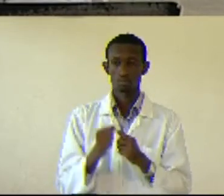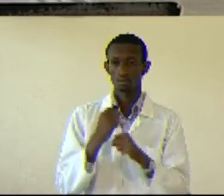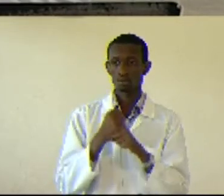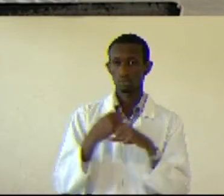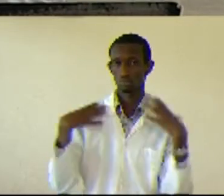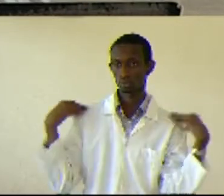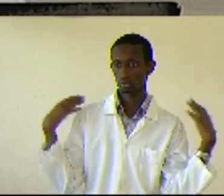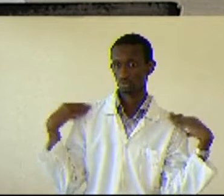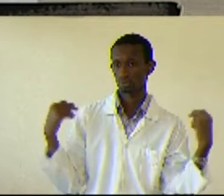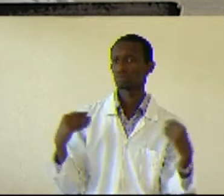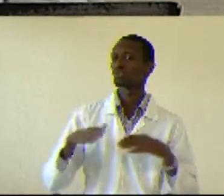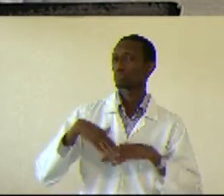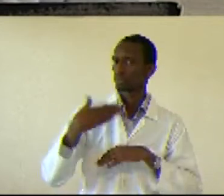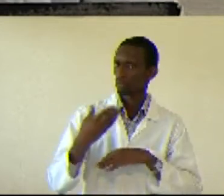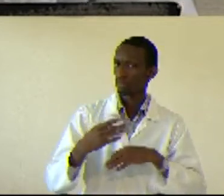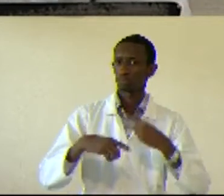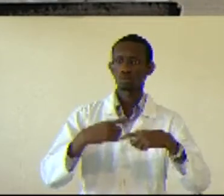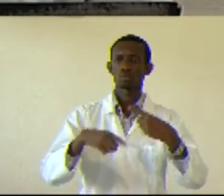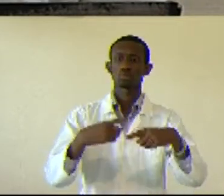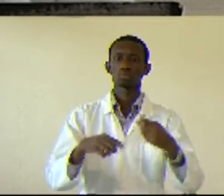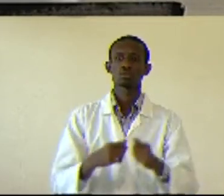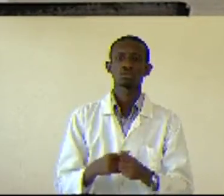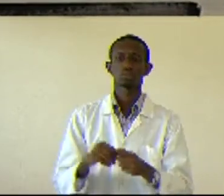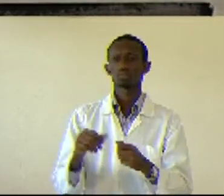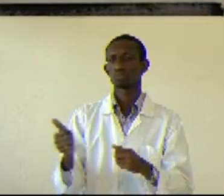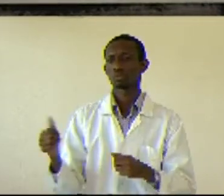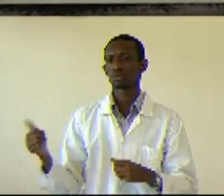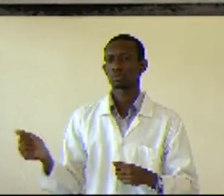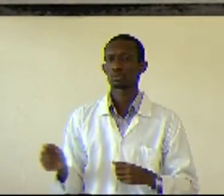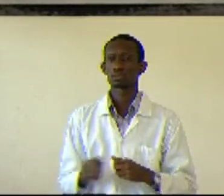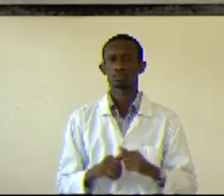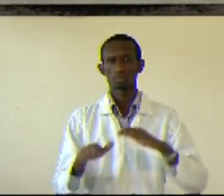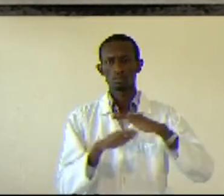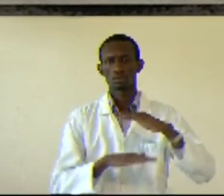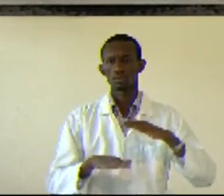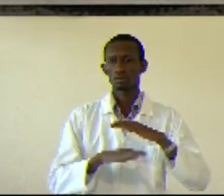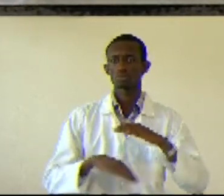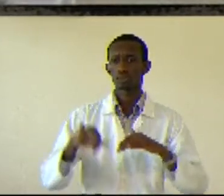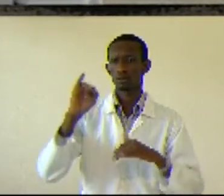Thereafter, we shall continue with other basic integrals.